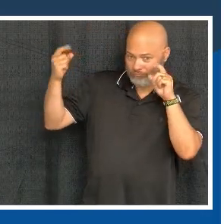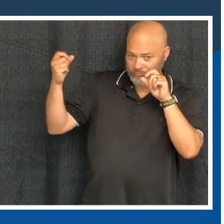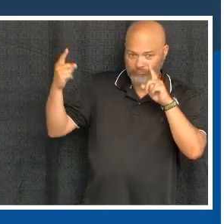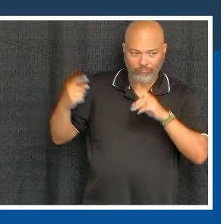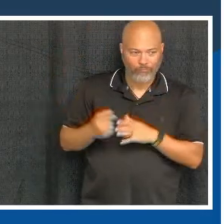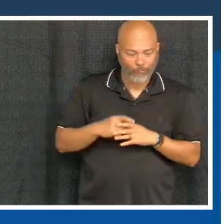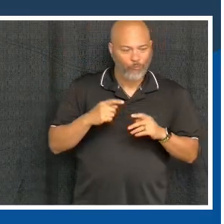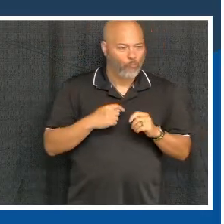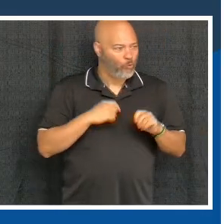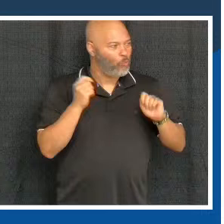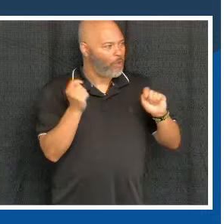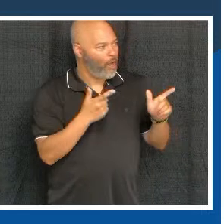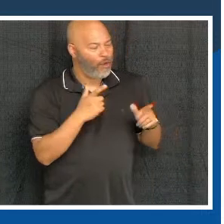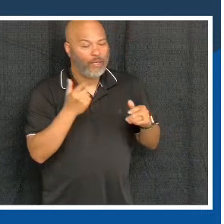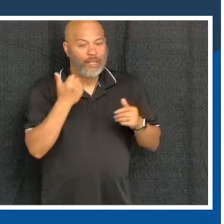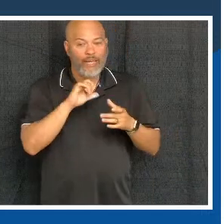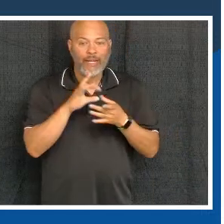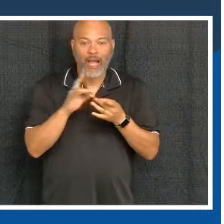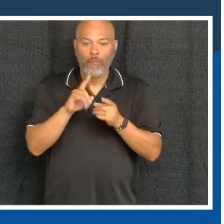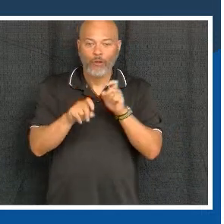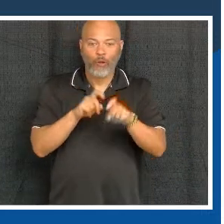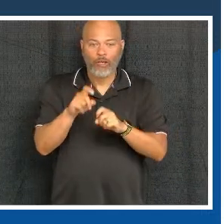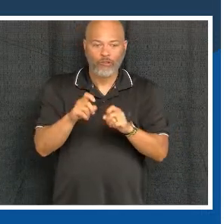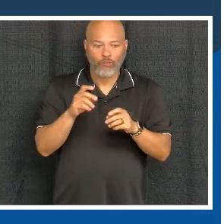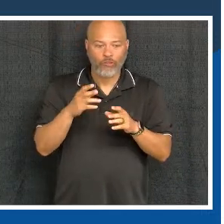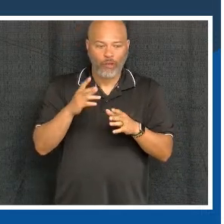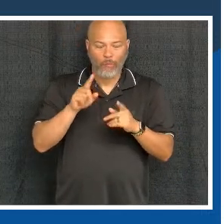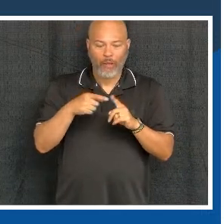Yeah. Any comment or question regarding this resolution?